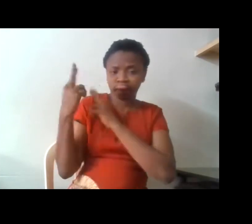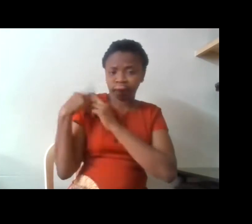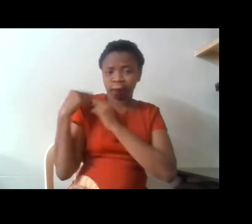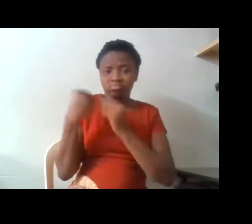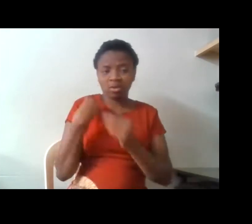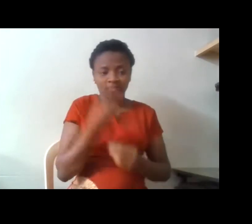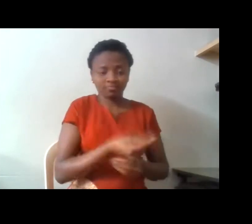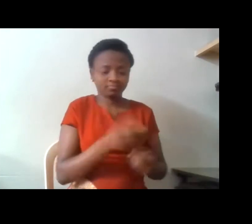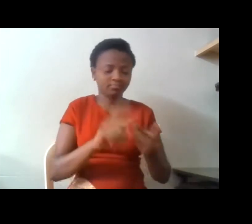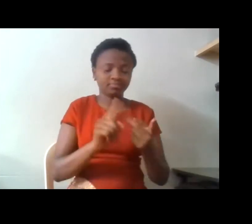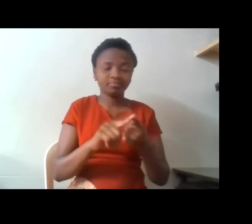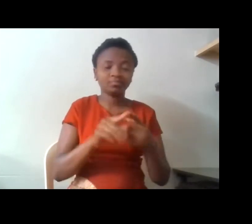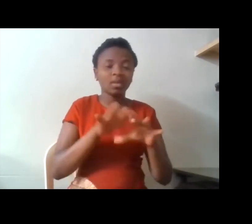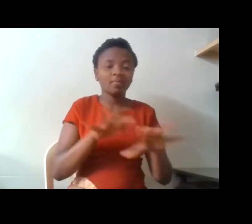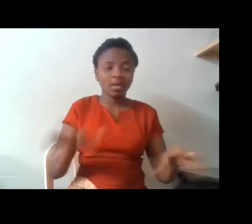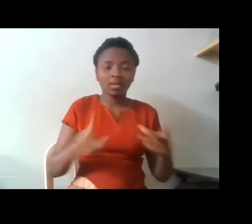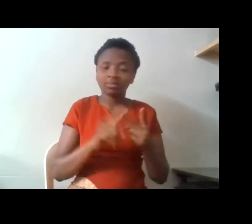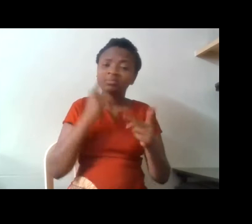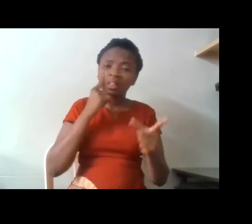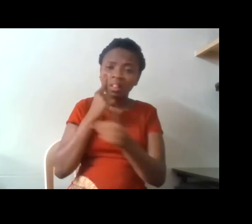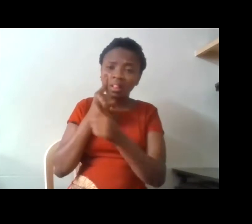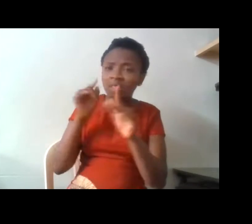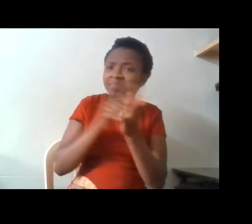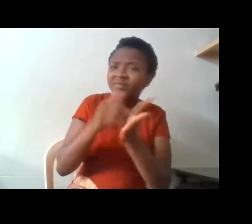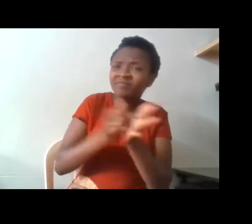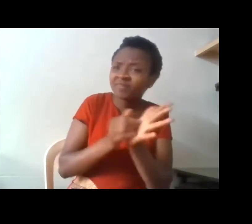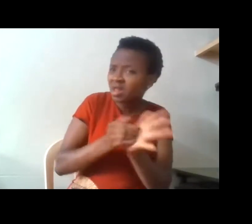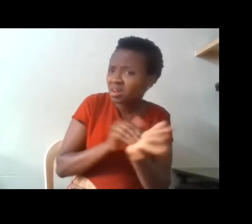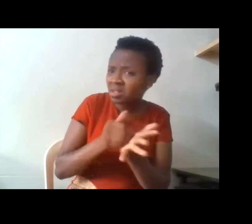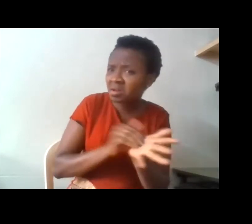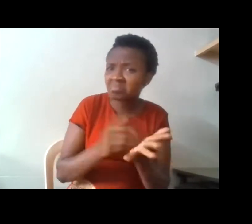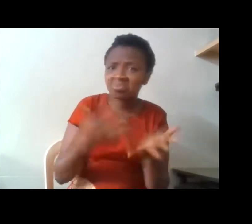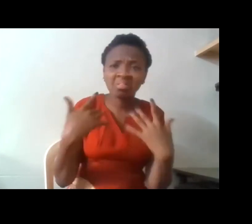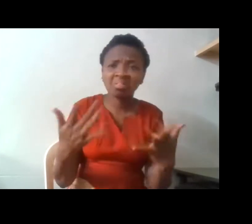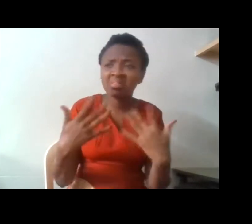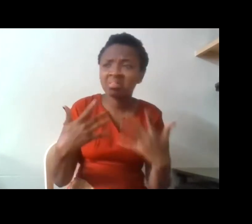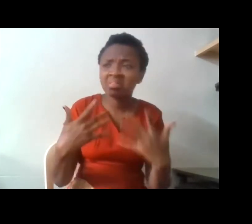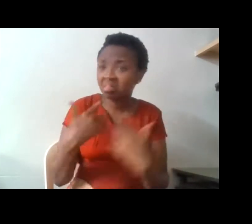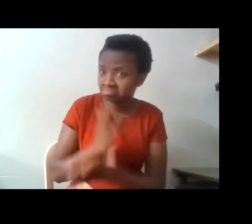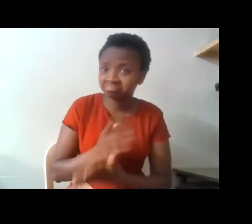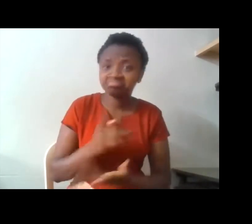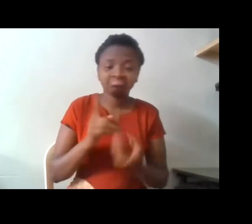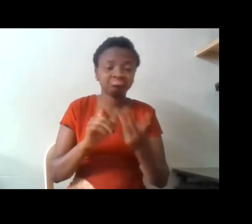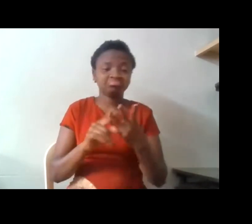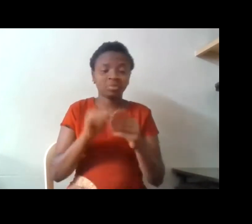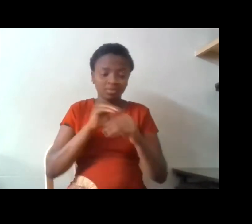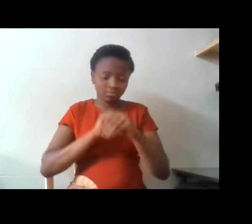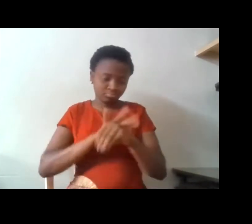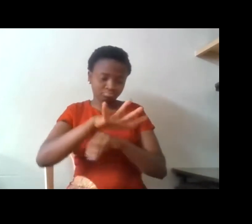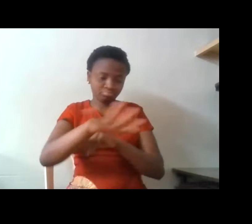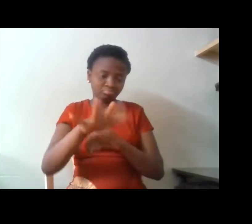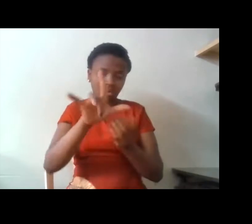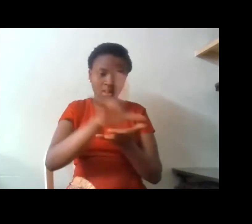and vulnerability assessments, engaging in national cluster meetings, influencing of local and